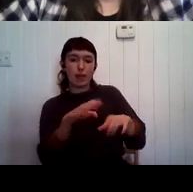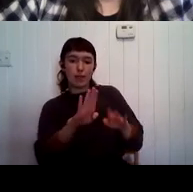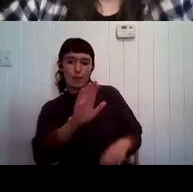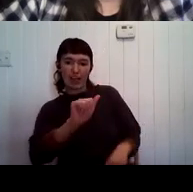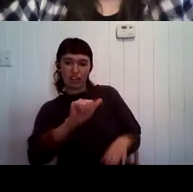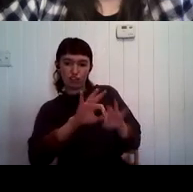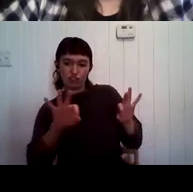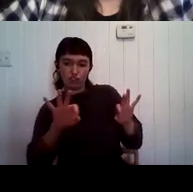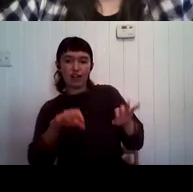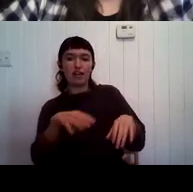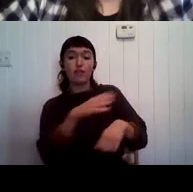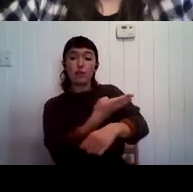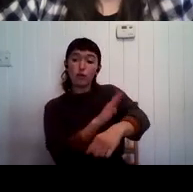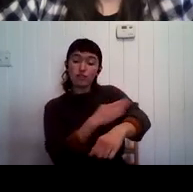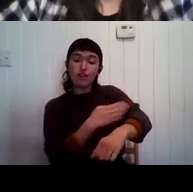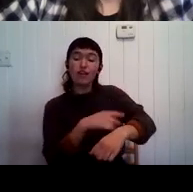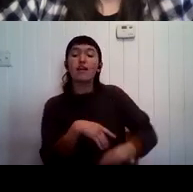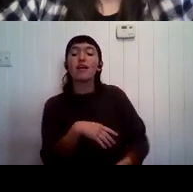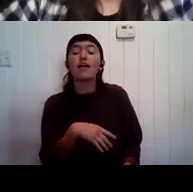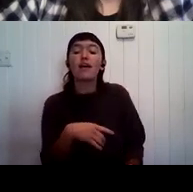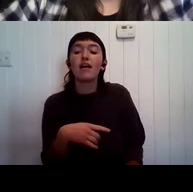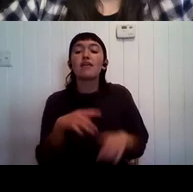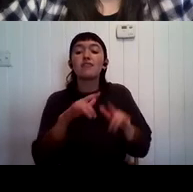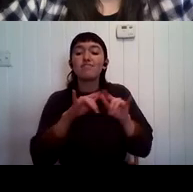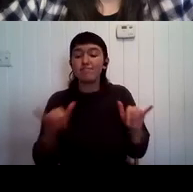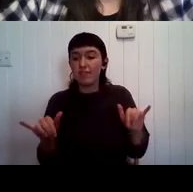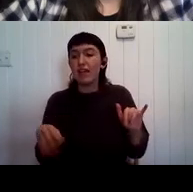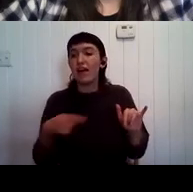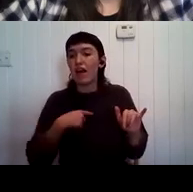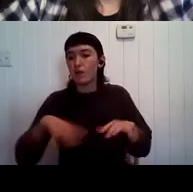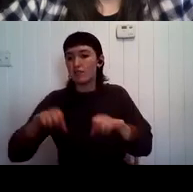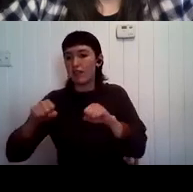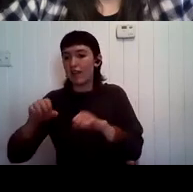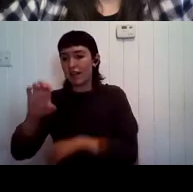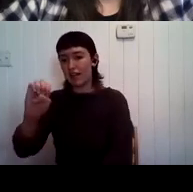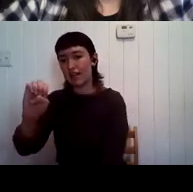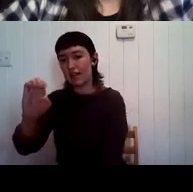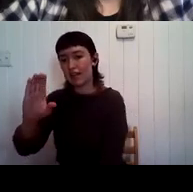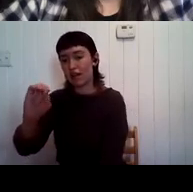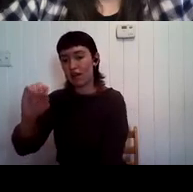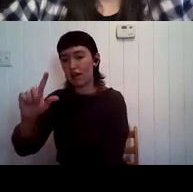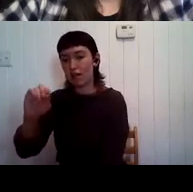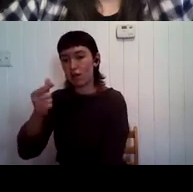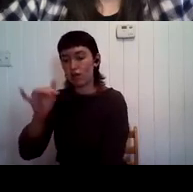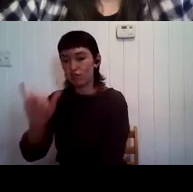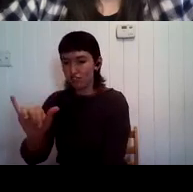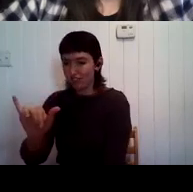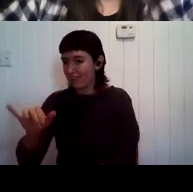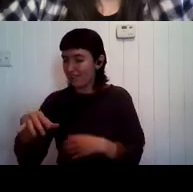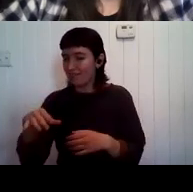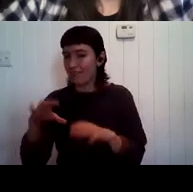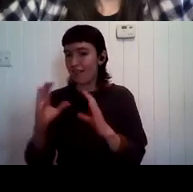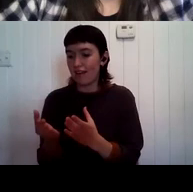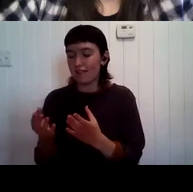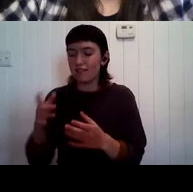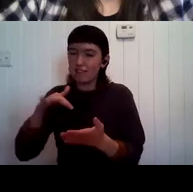at McGill University. I was taking a lot of ecology classes. So studying ecosystems,